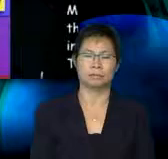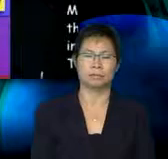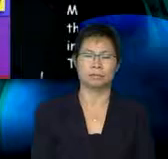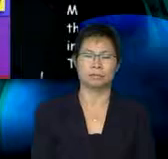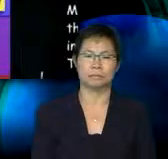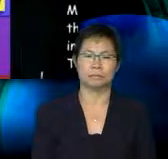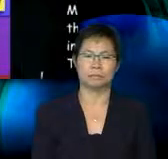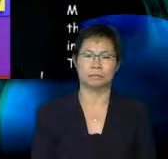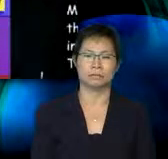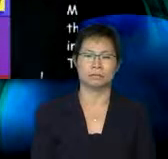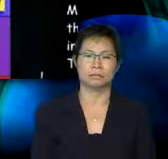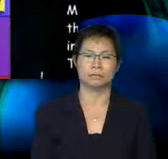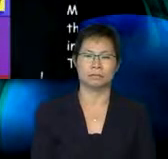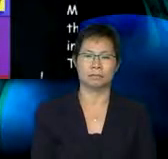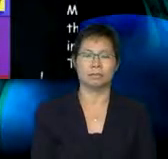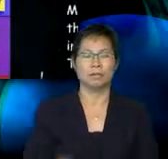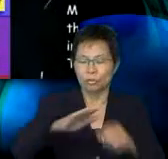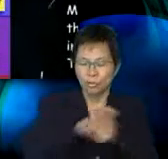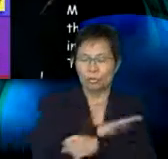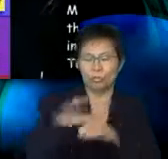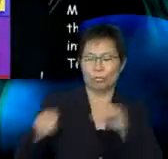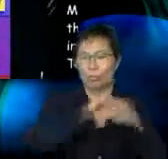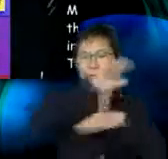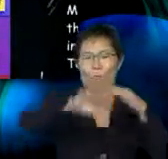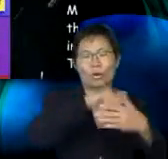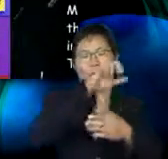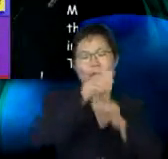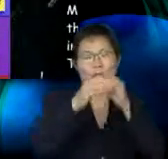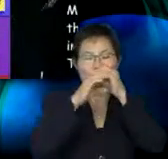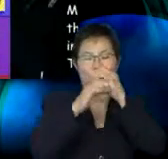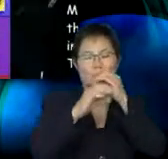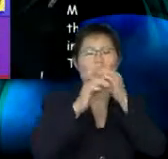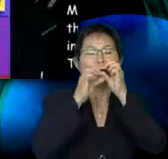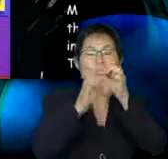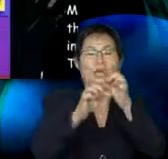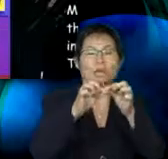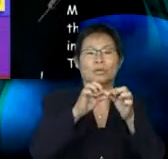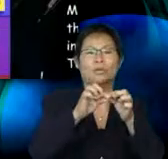Once it is full, move all the 10 straws into the tens column.